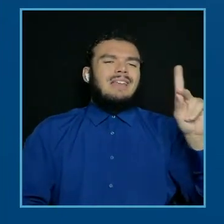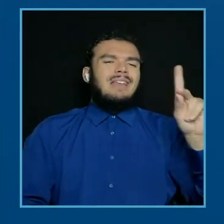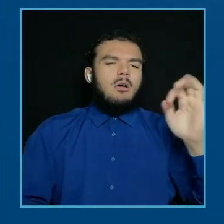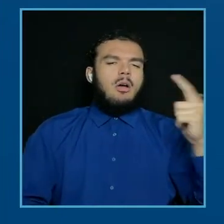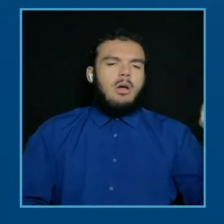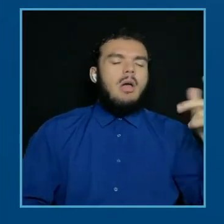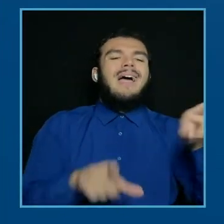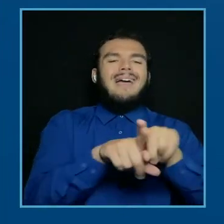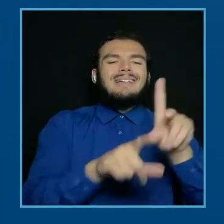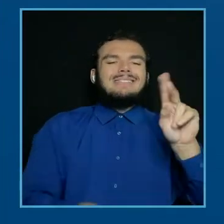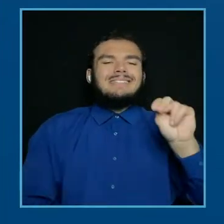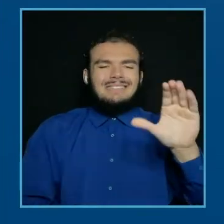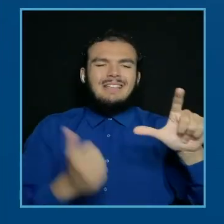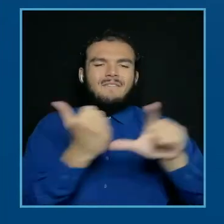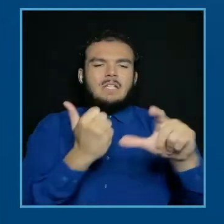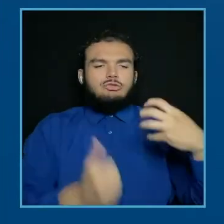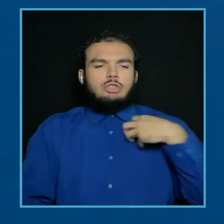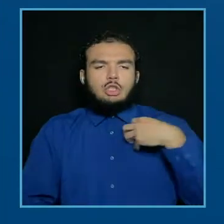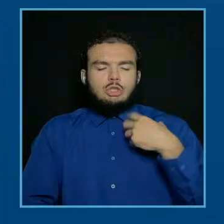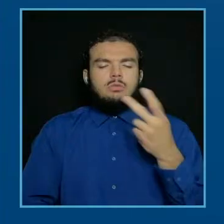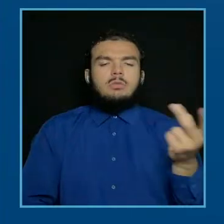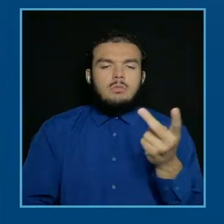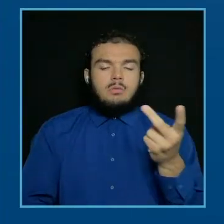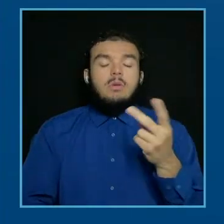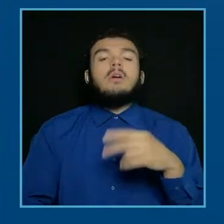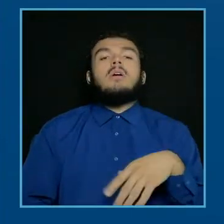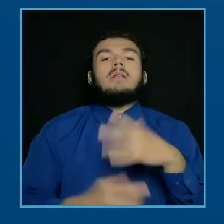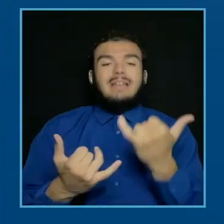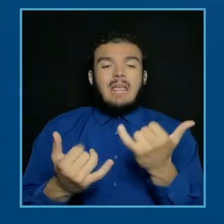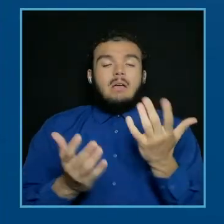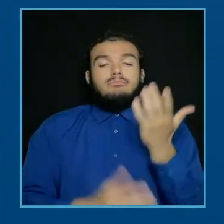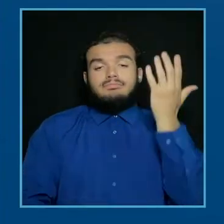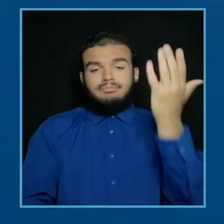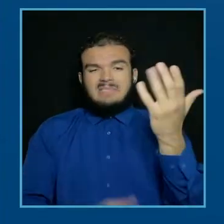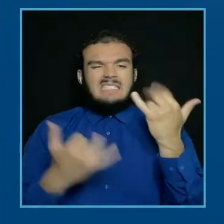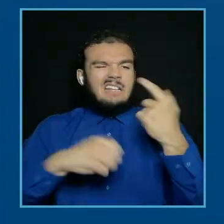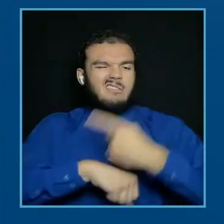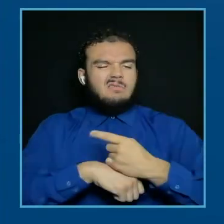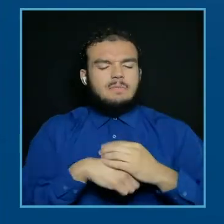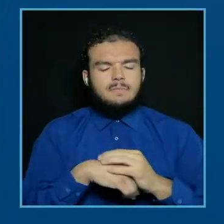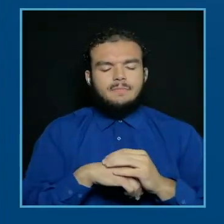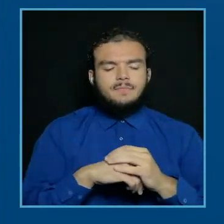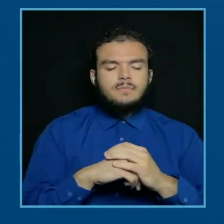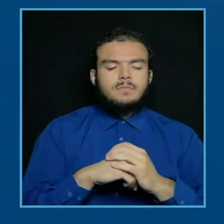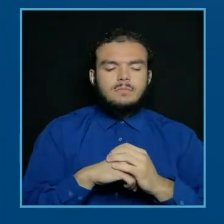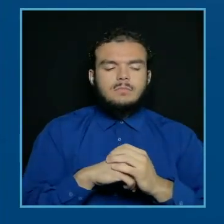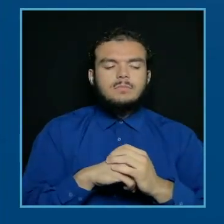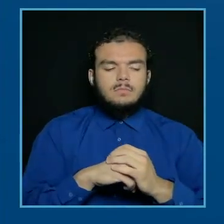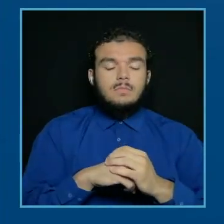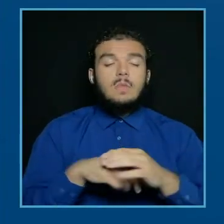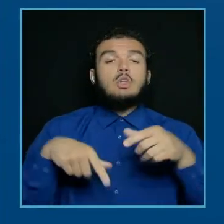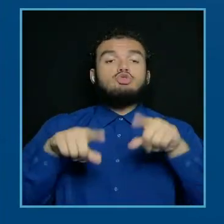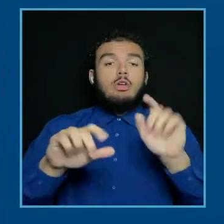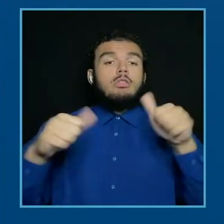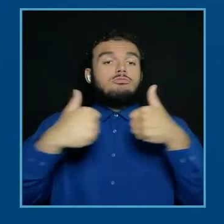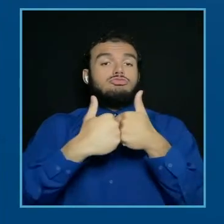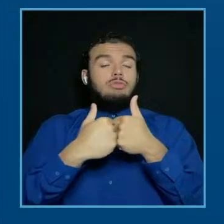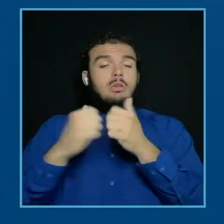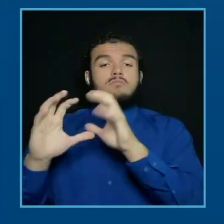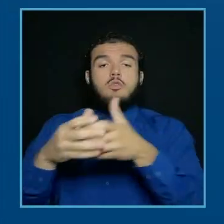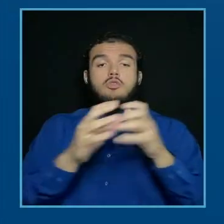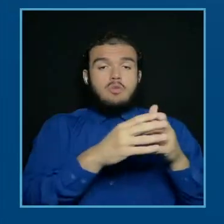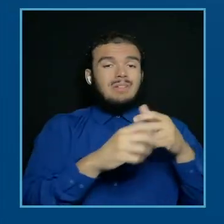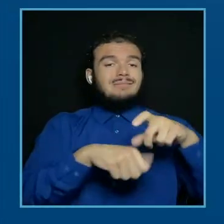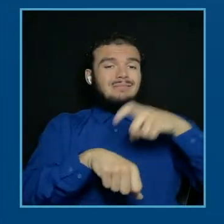vice chairs, the matter which is before you today. During the challenging party's allotted time, you